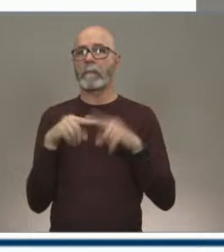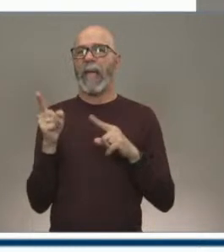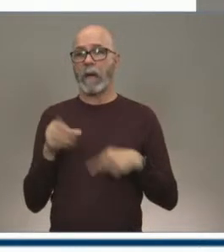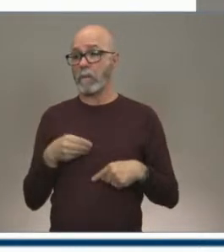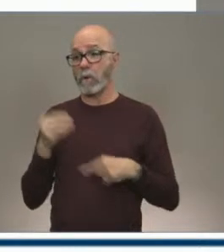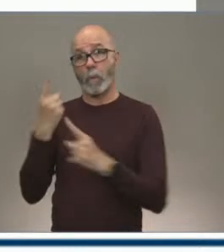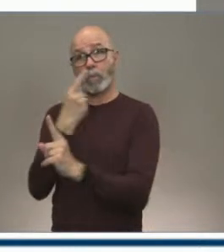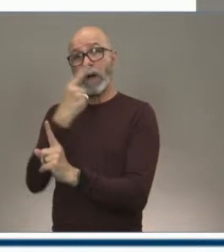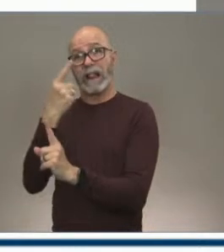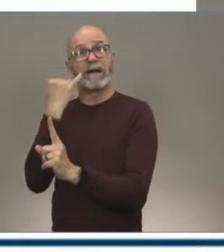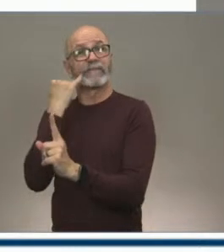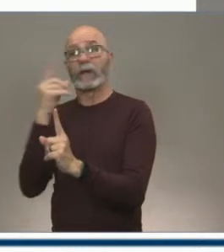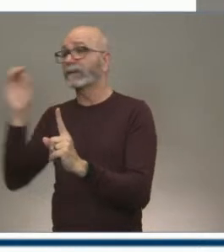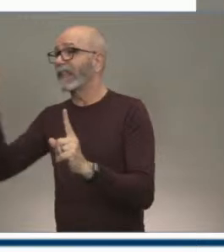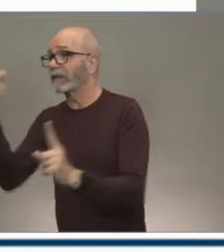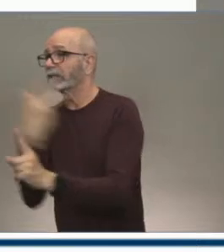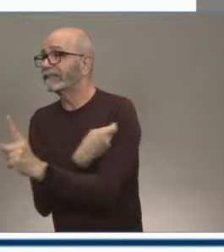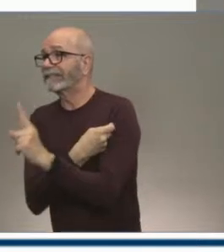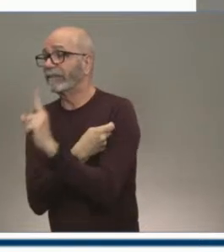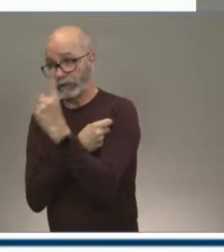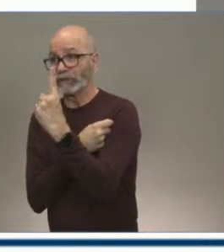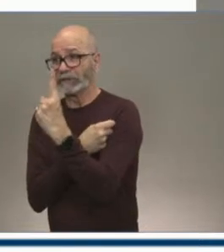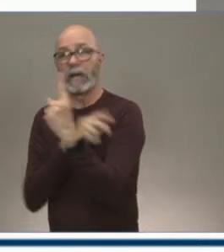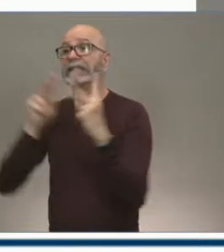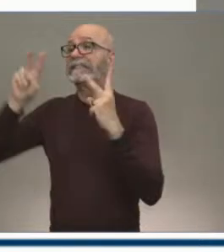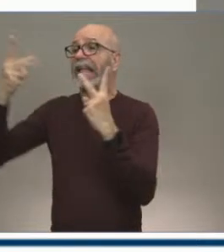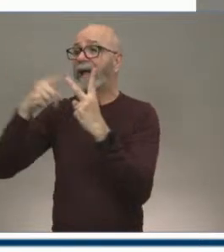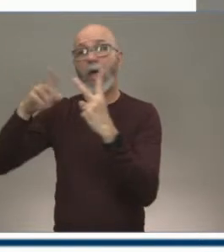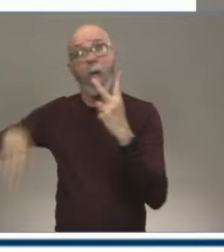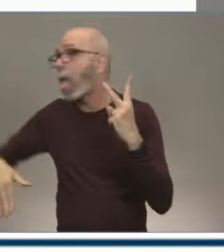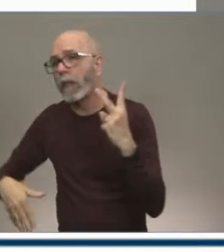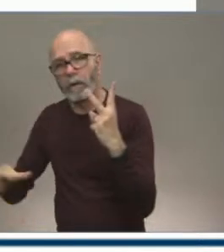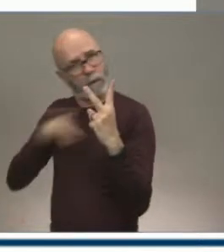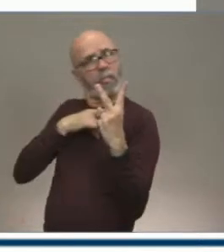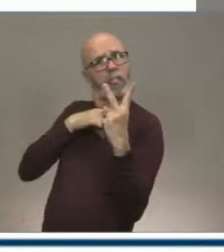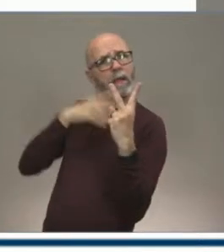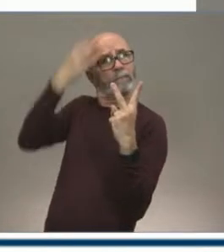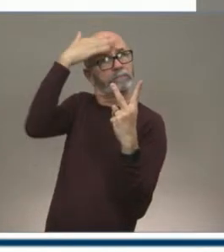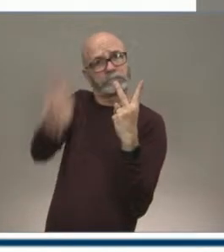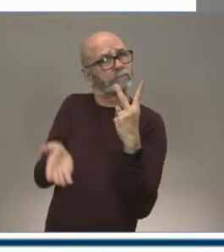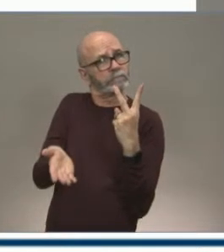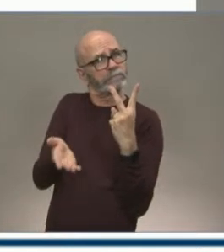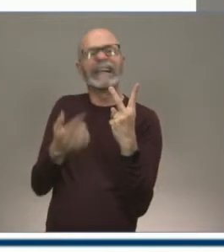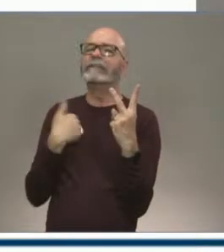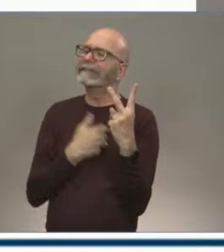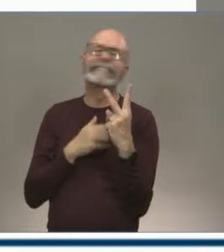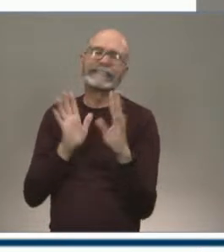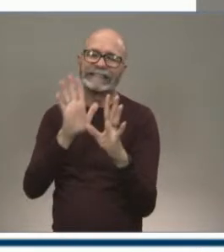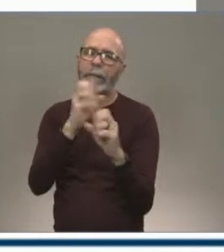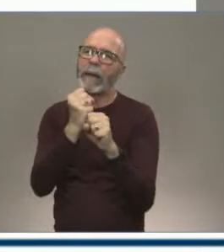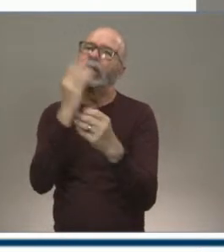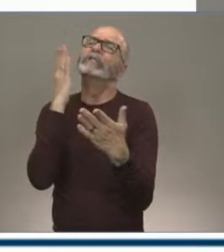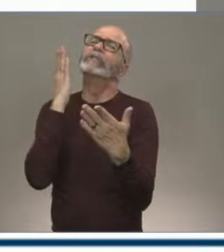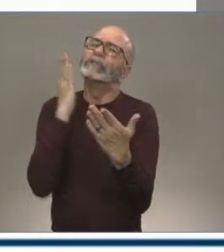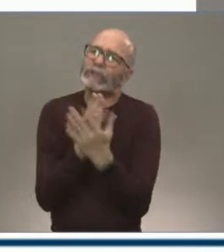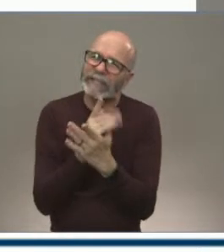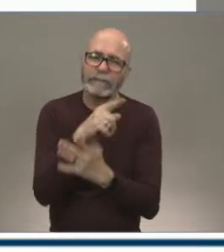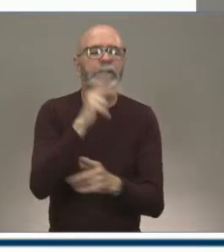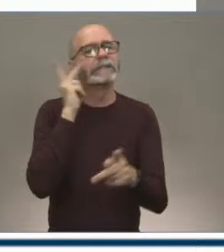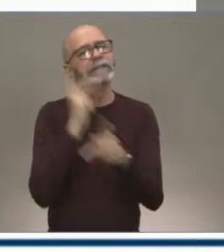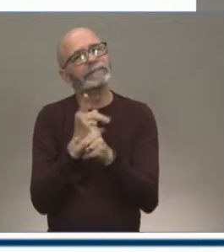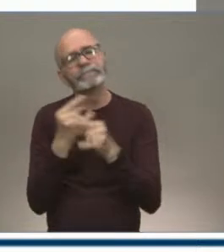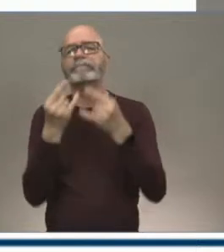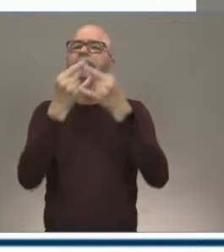necessarily the full protection. So even at this point in time, even if you're vaccinated with 1 or 2 doses, we're asking everybody to continue to